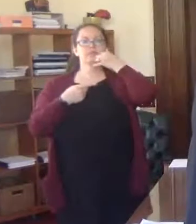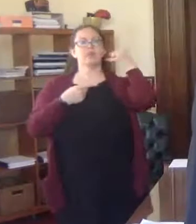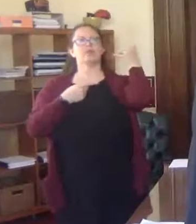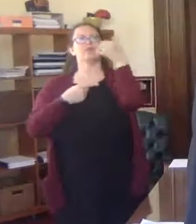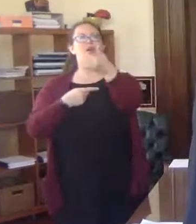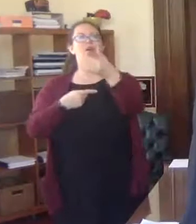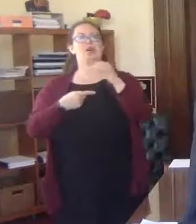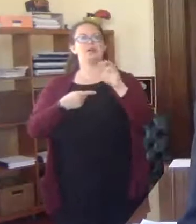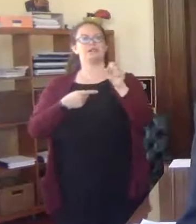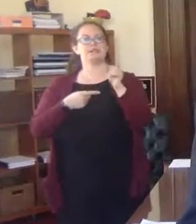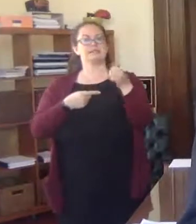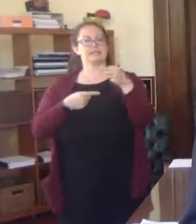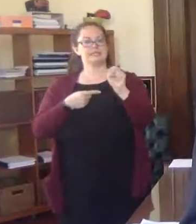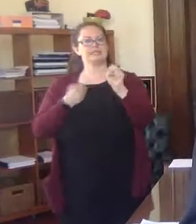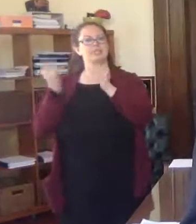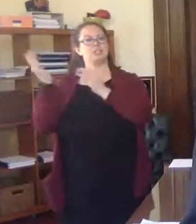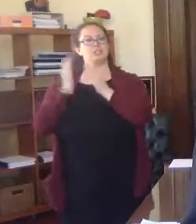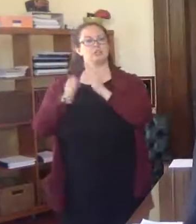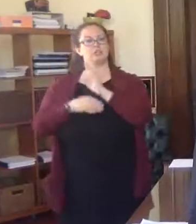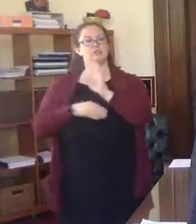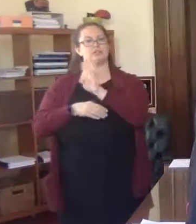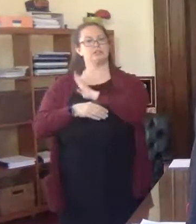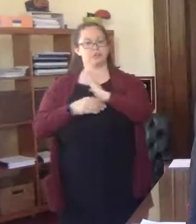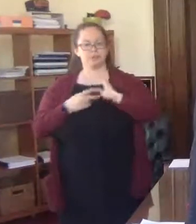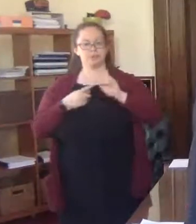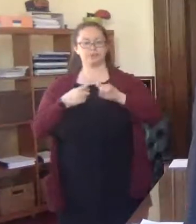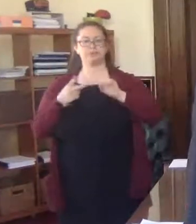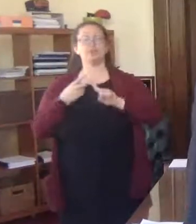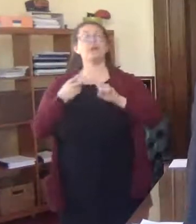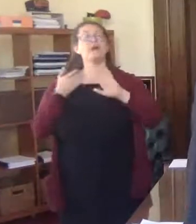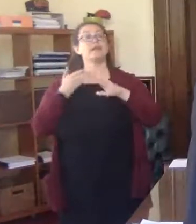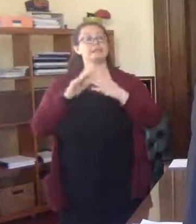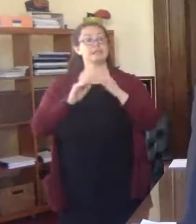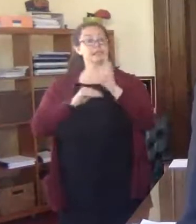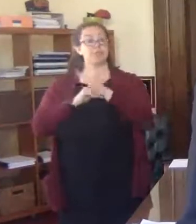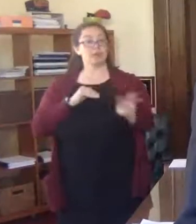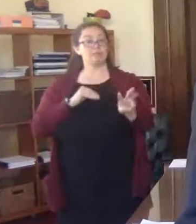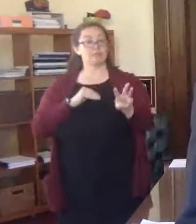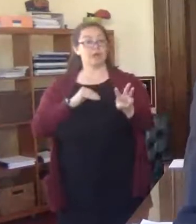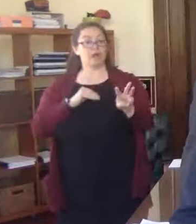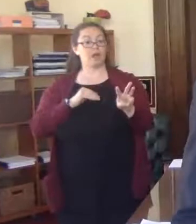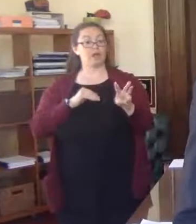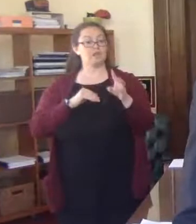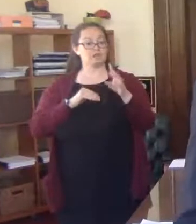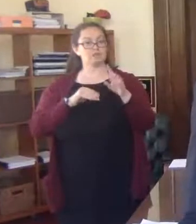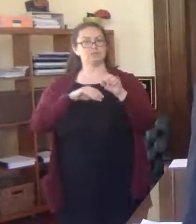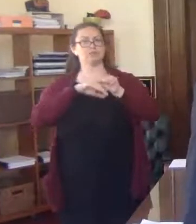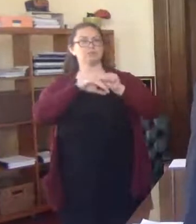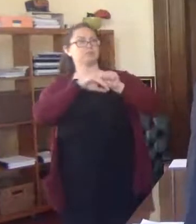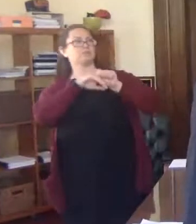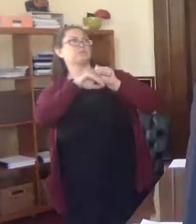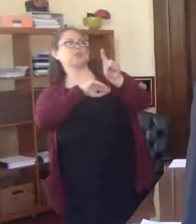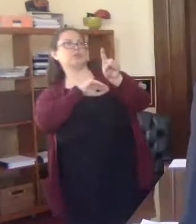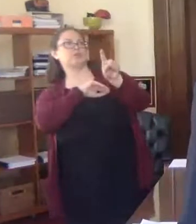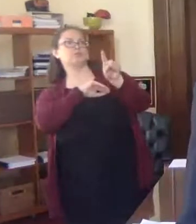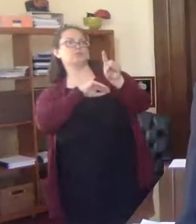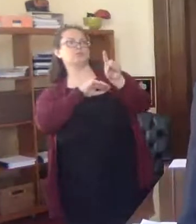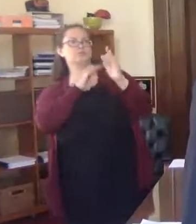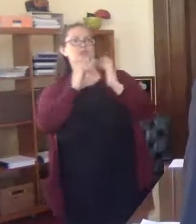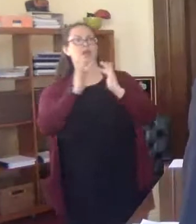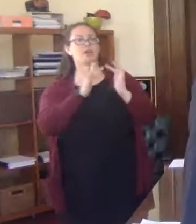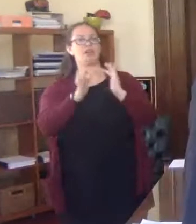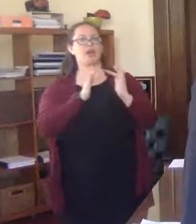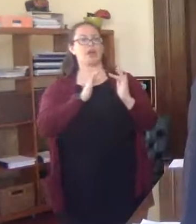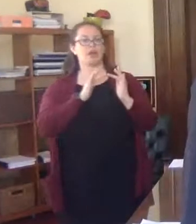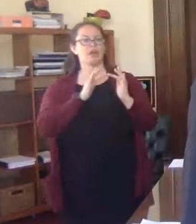Service Bureau number, or they can also go to the city's website and report via electronic means. So they can submit the report through the